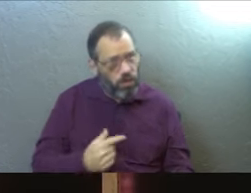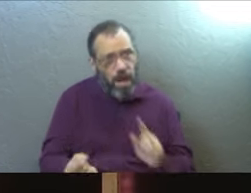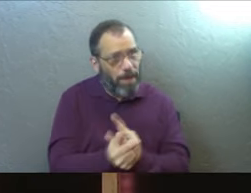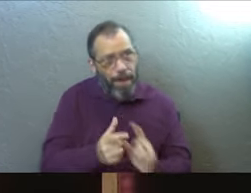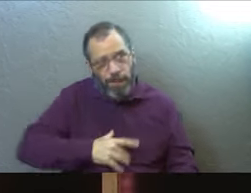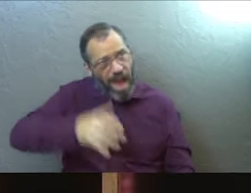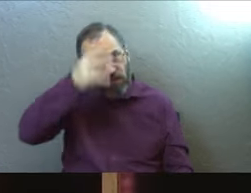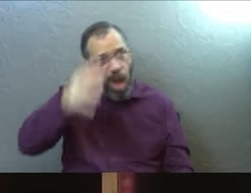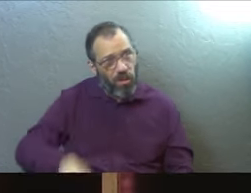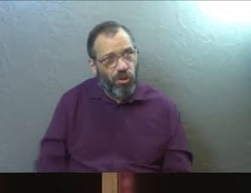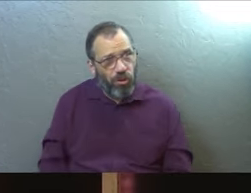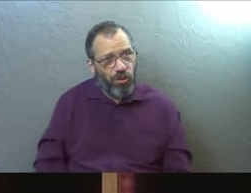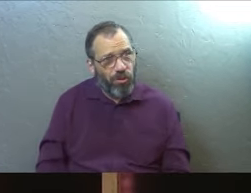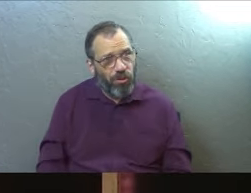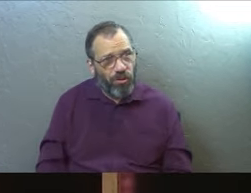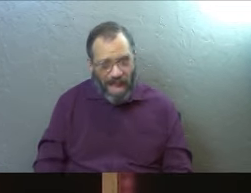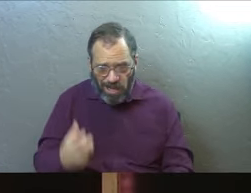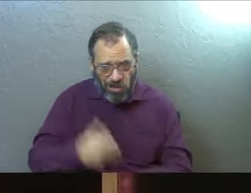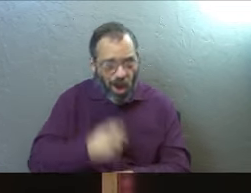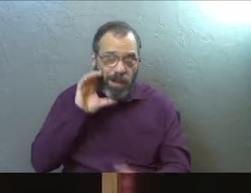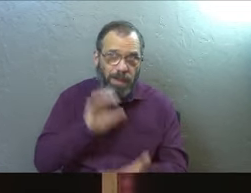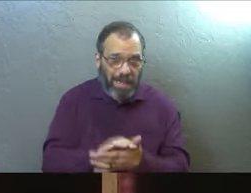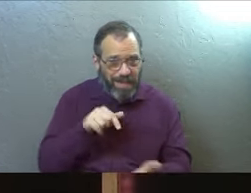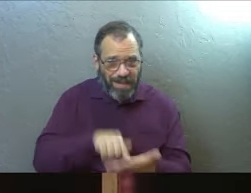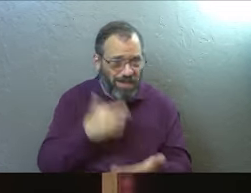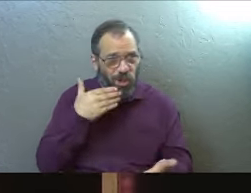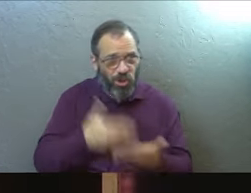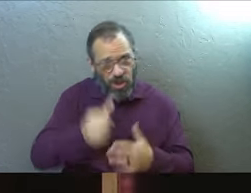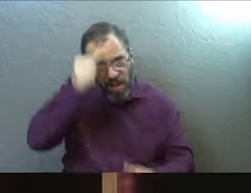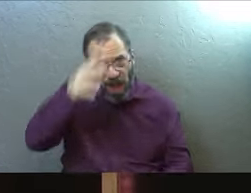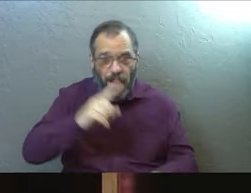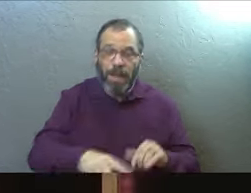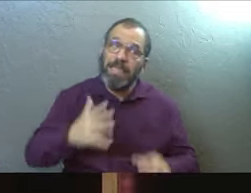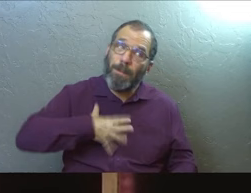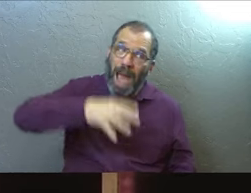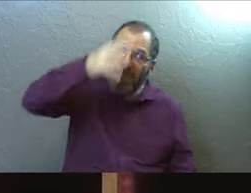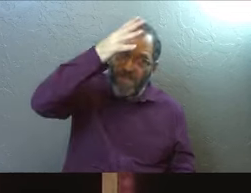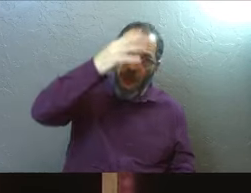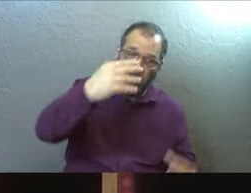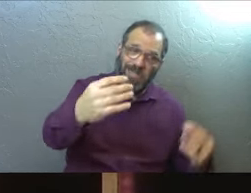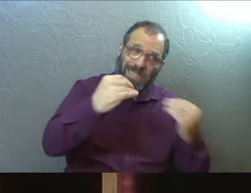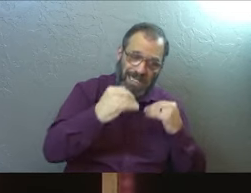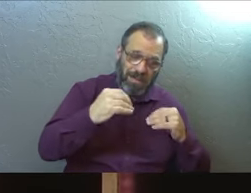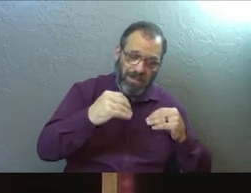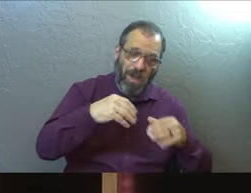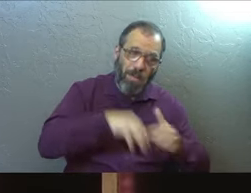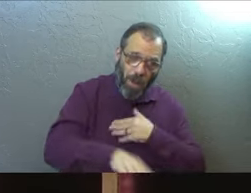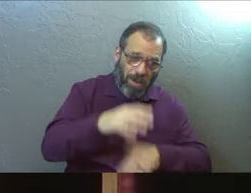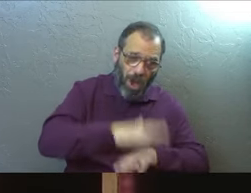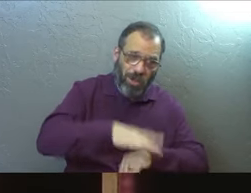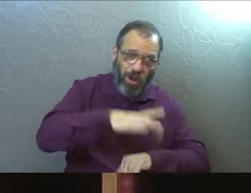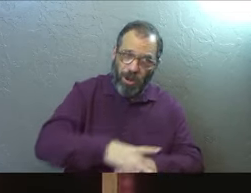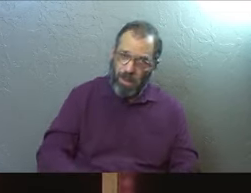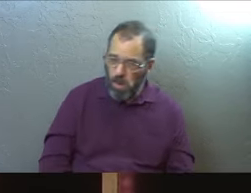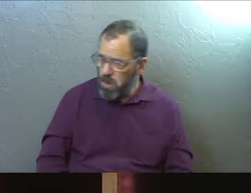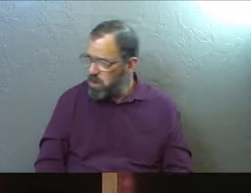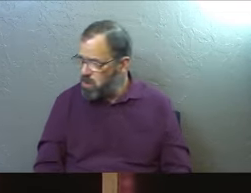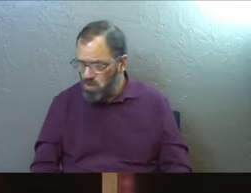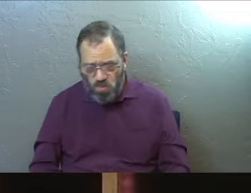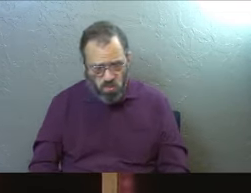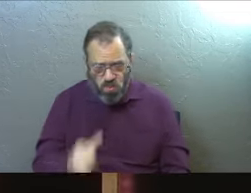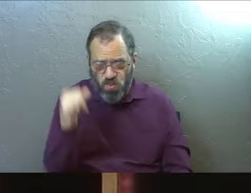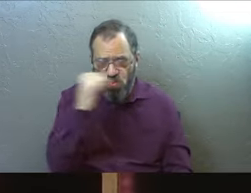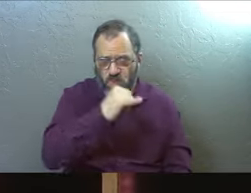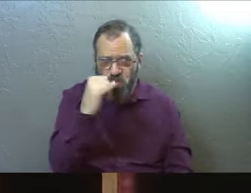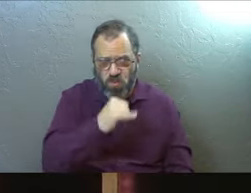my father. And that's hard for me to believe in this good father because of the father that I was given on this earth.